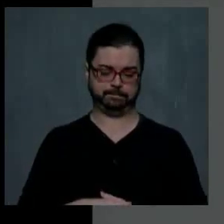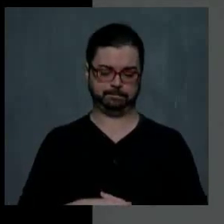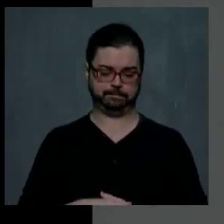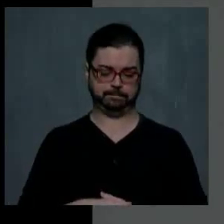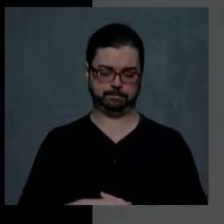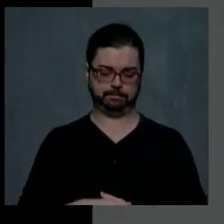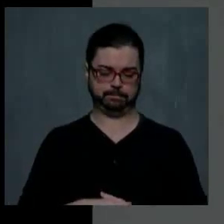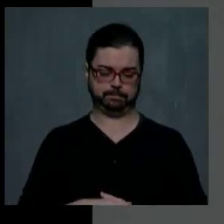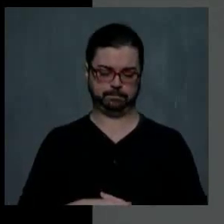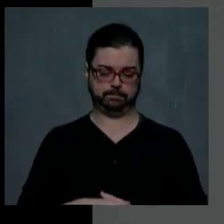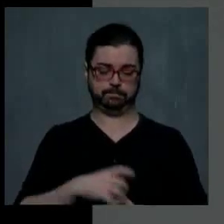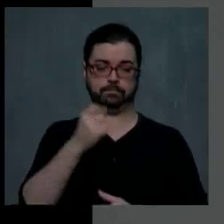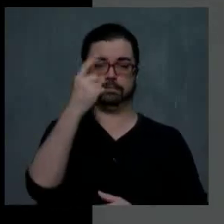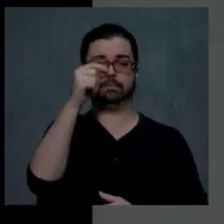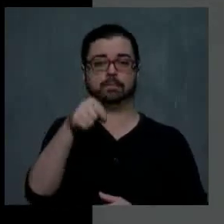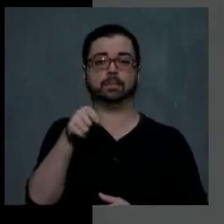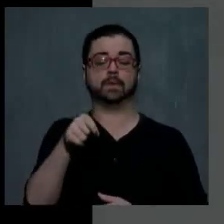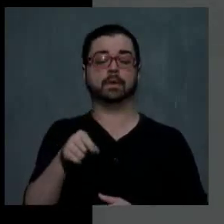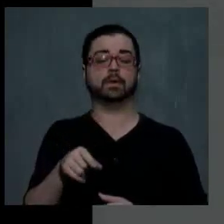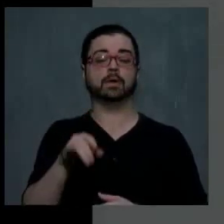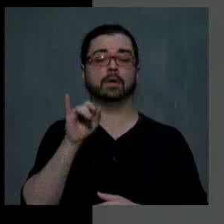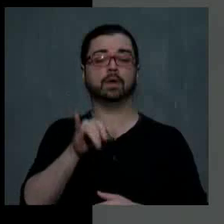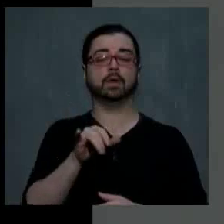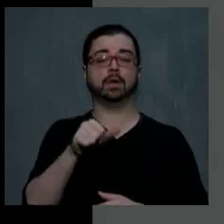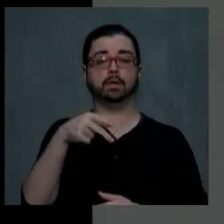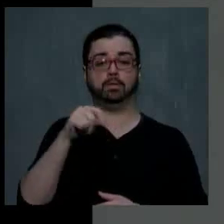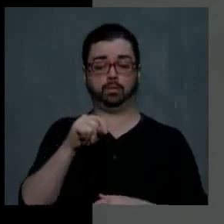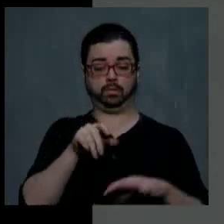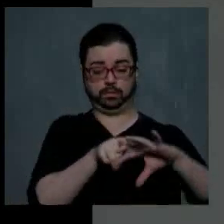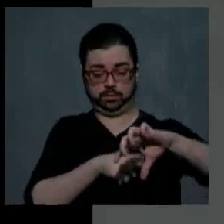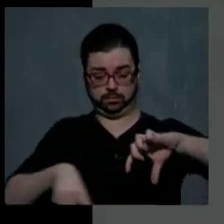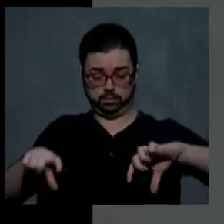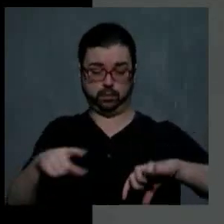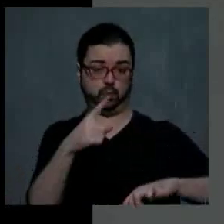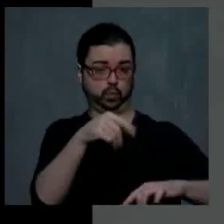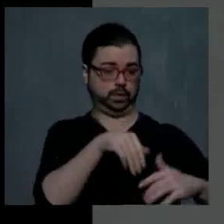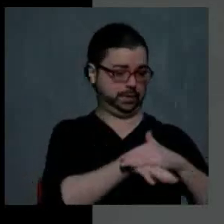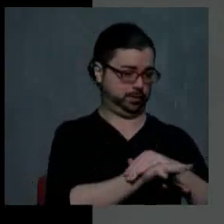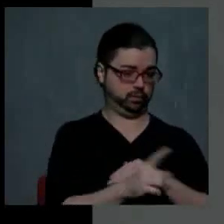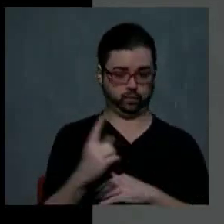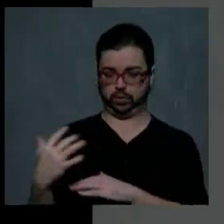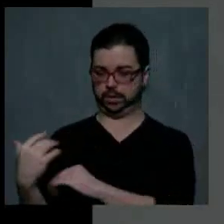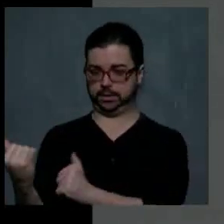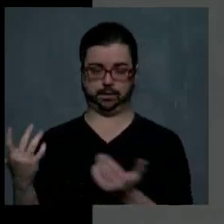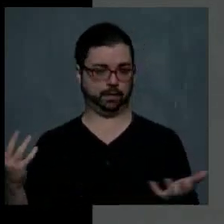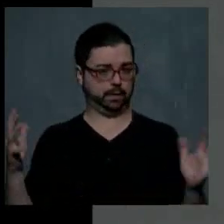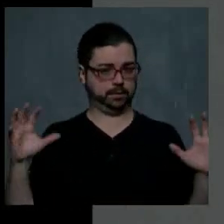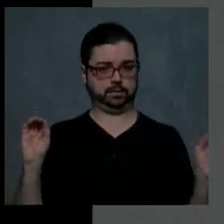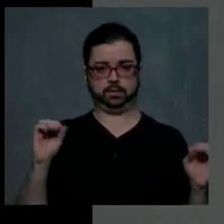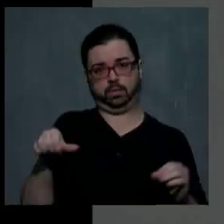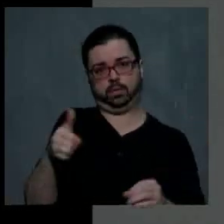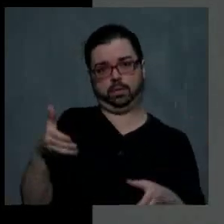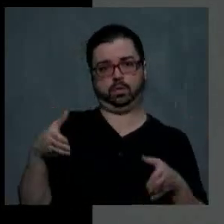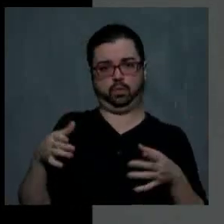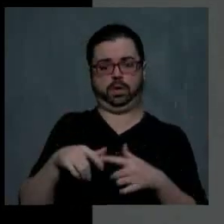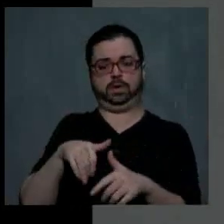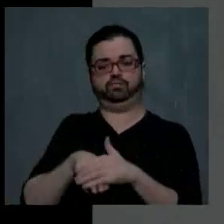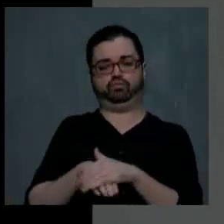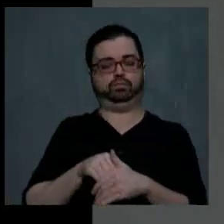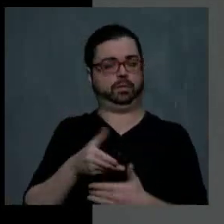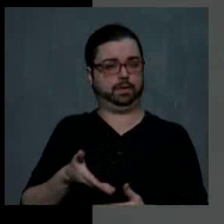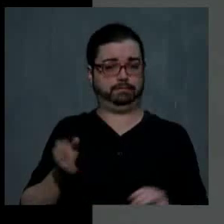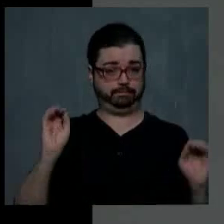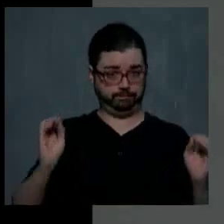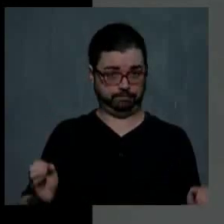There is only an exit and an entrance on Rainwood. There's no other way to get into that property.